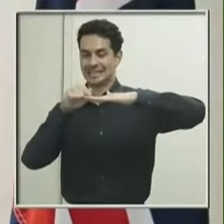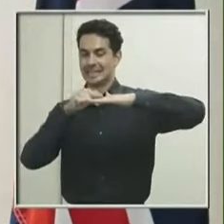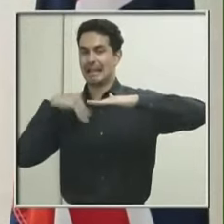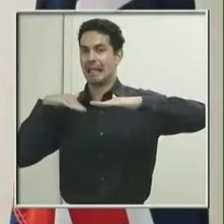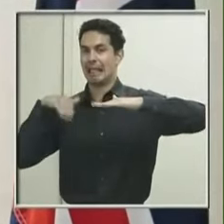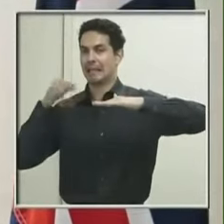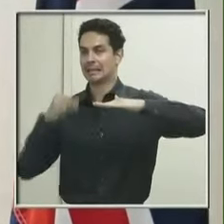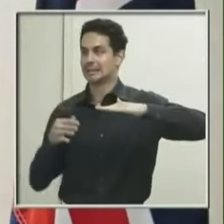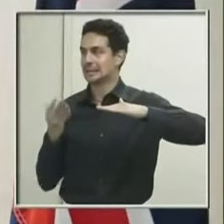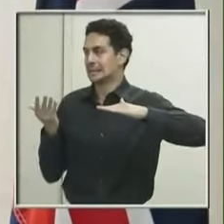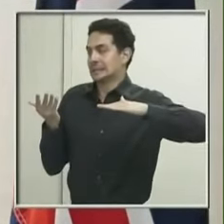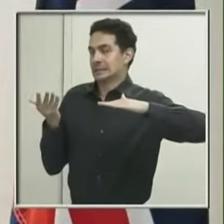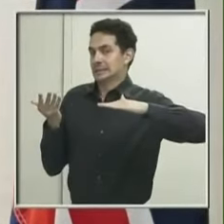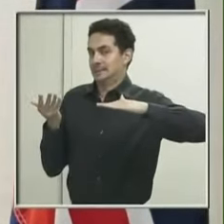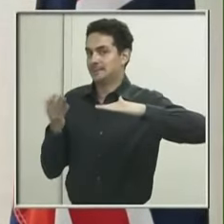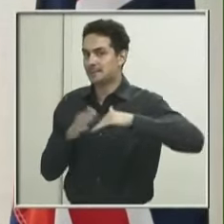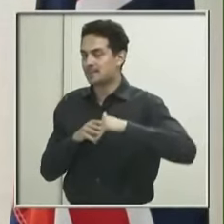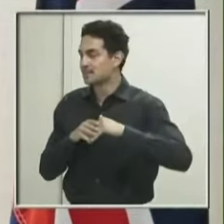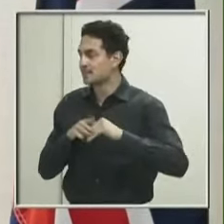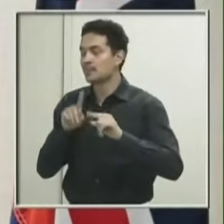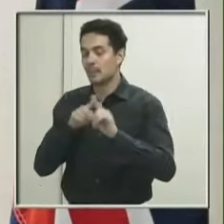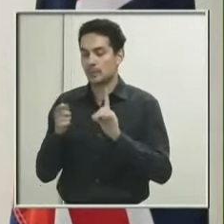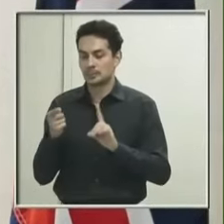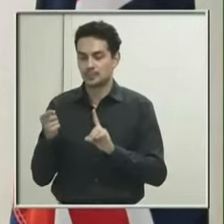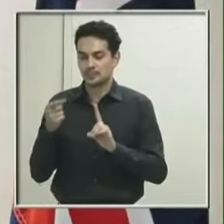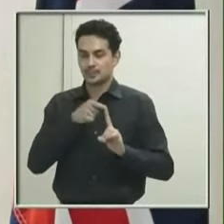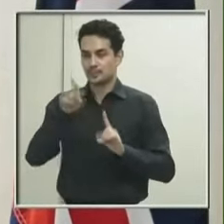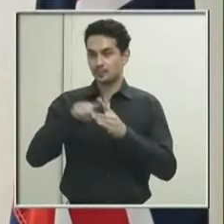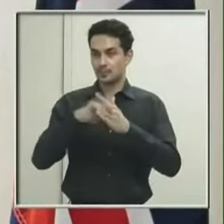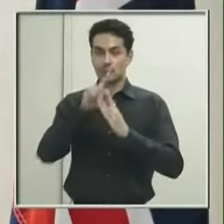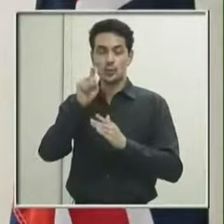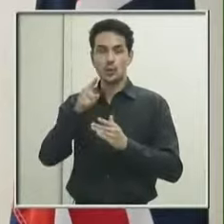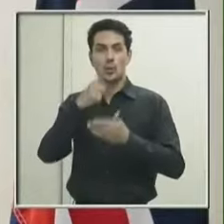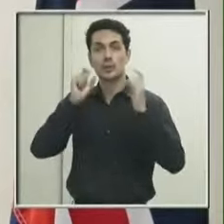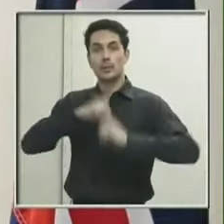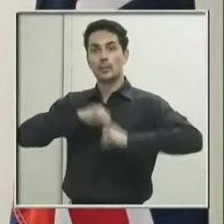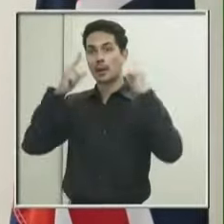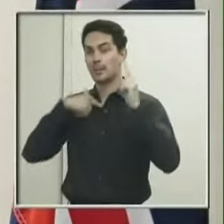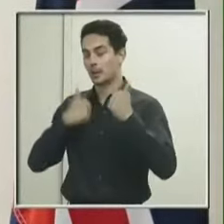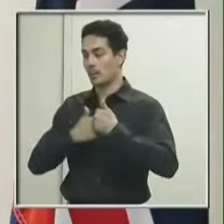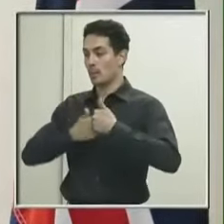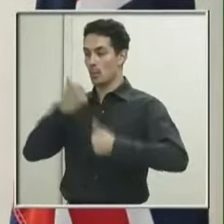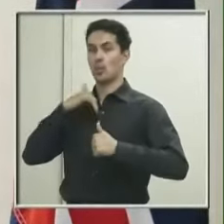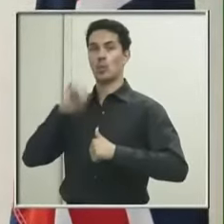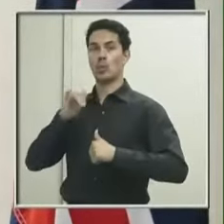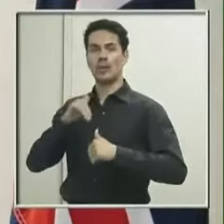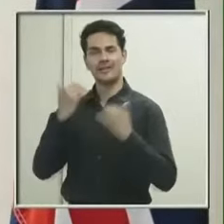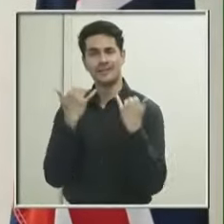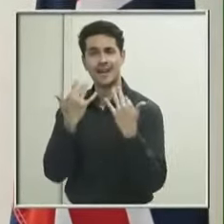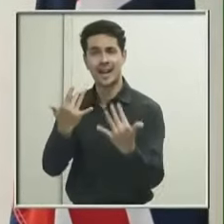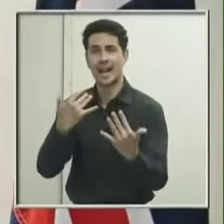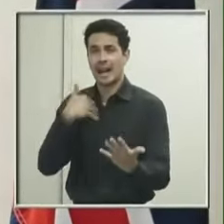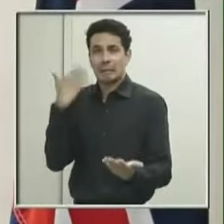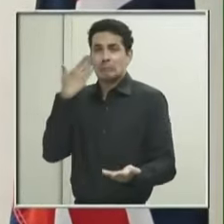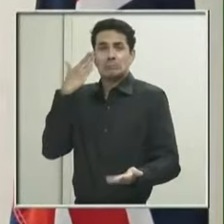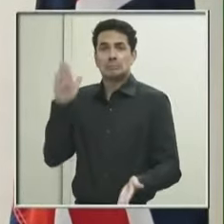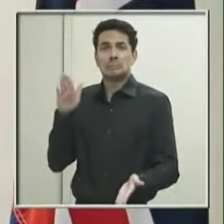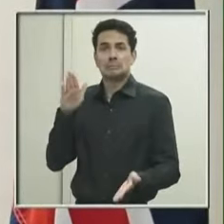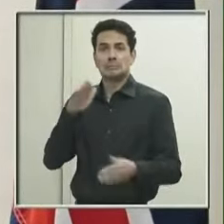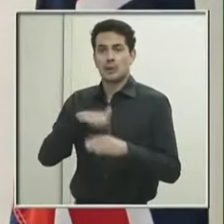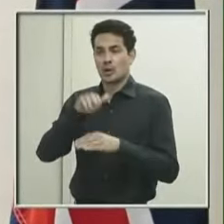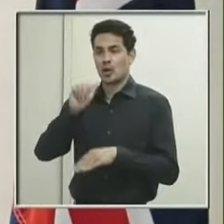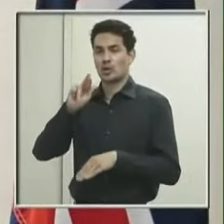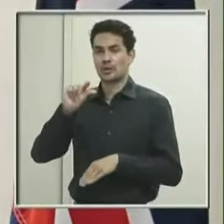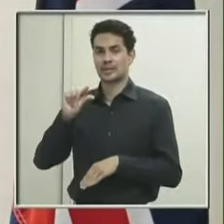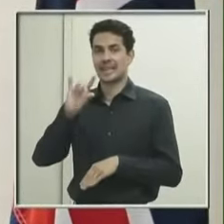though. What surprised me the most as I was talking, I didn't know a lot about fire on August